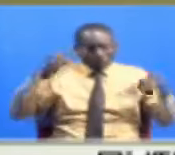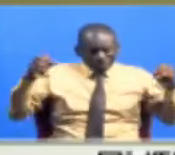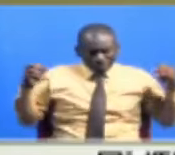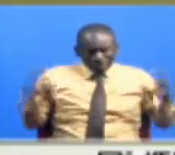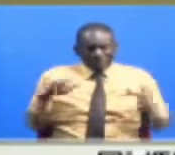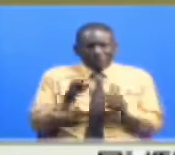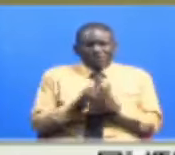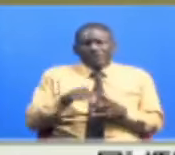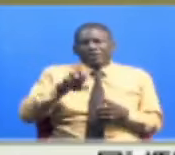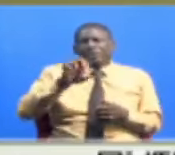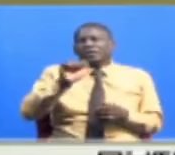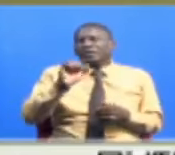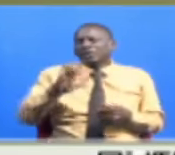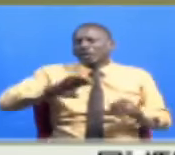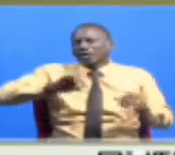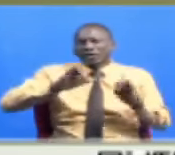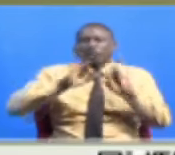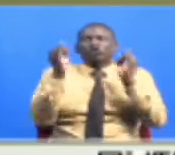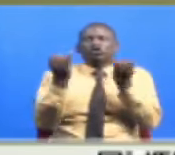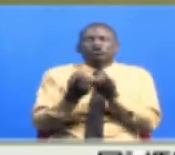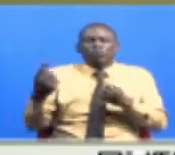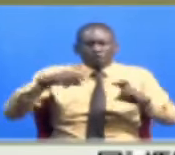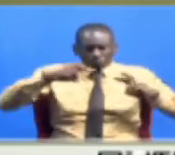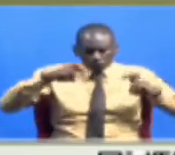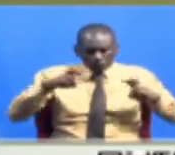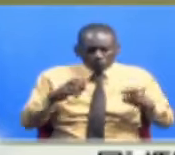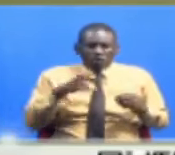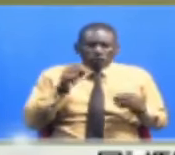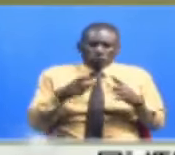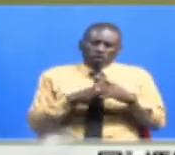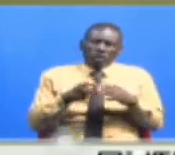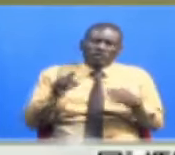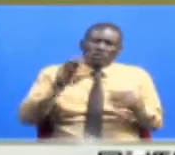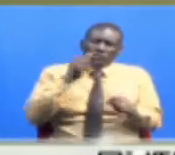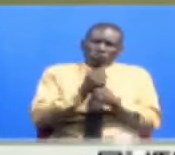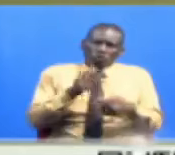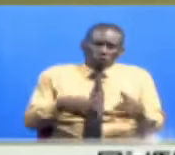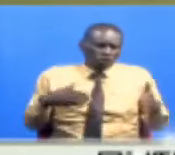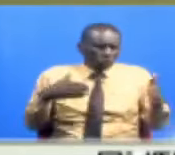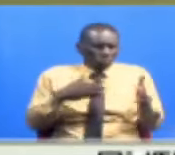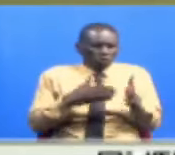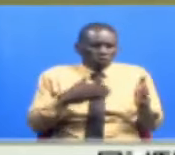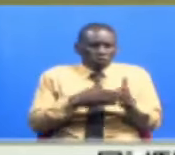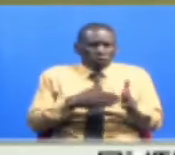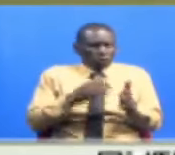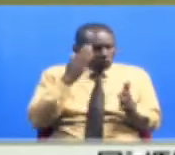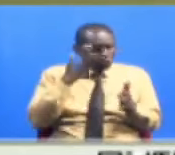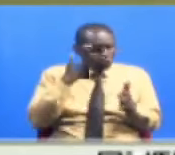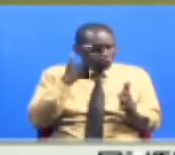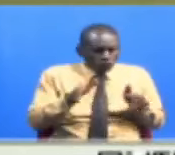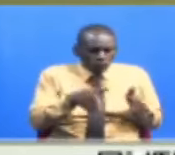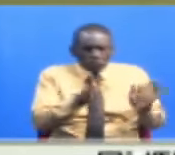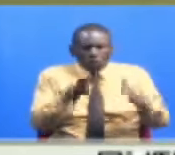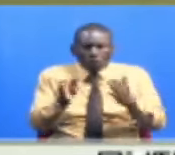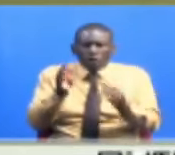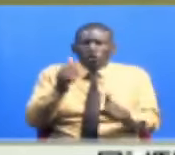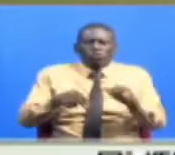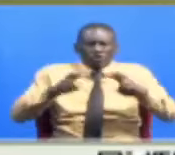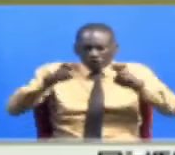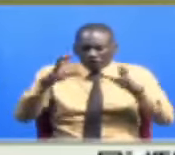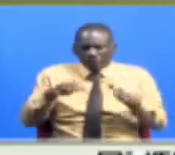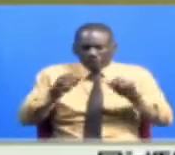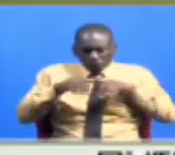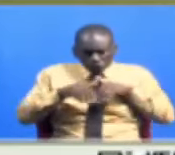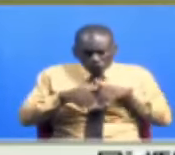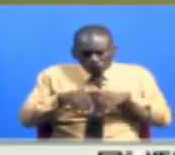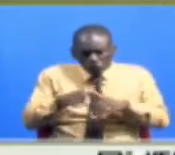well that EACC and other agencies will come. So they begin by blocking those avenues that investigators